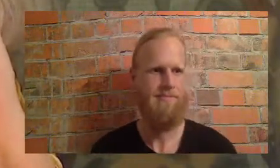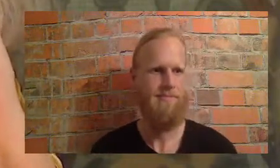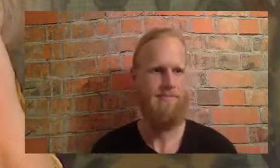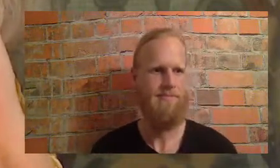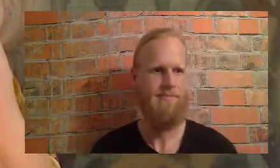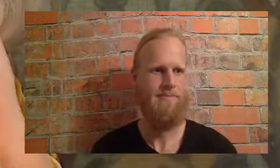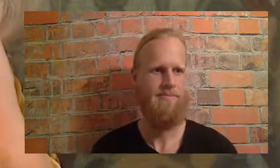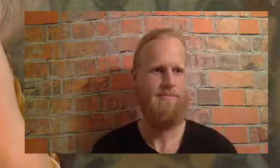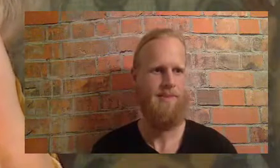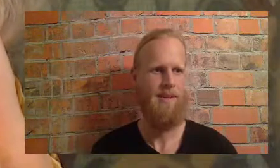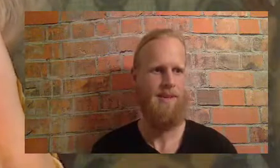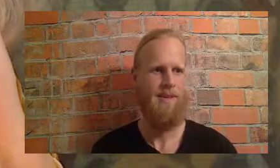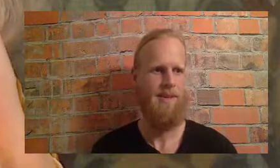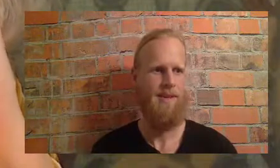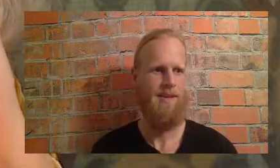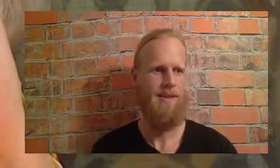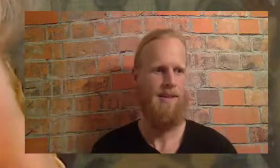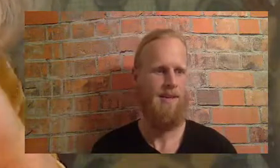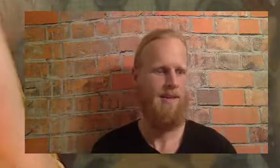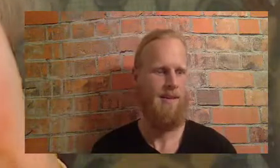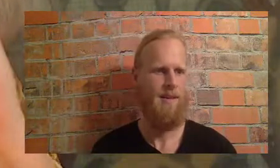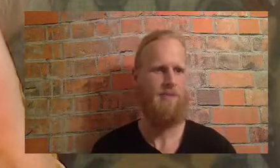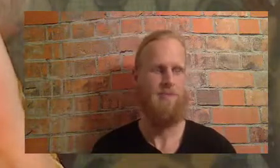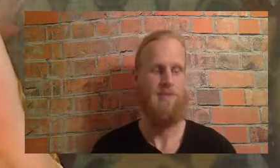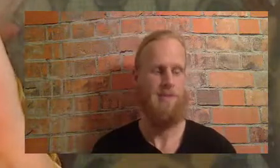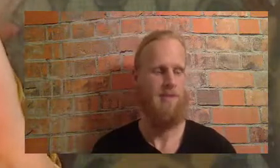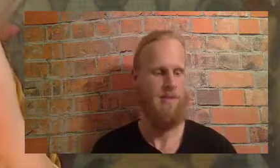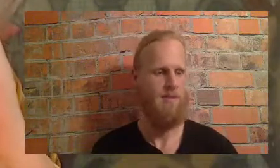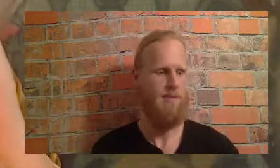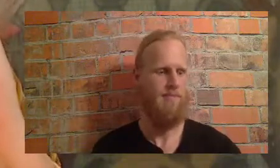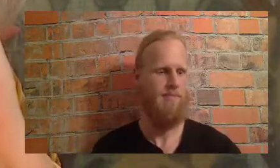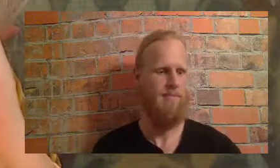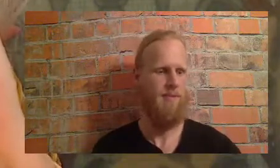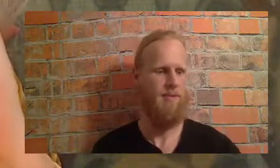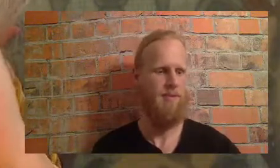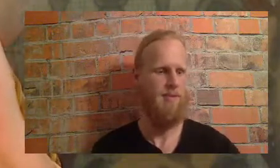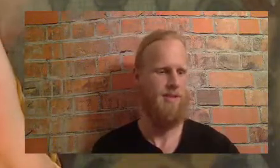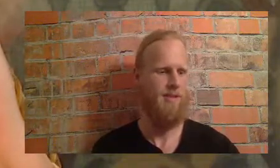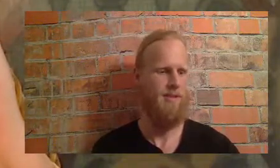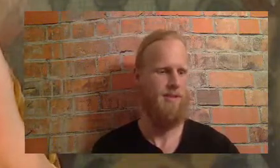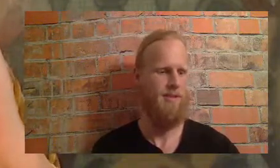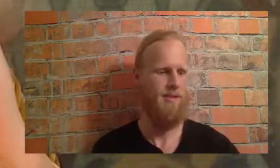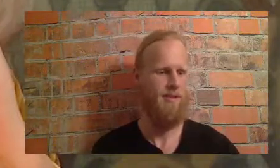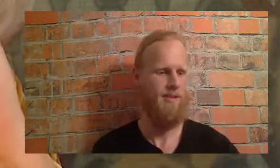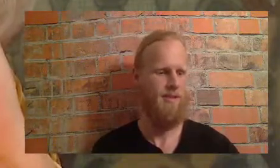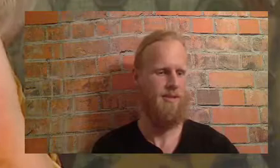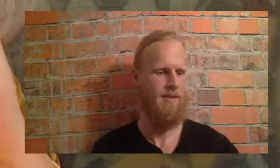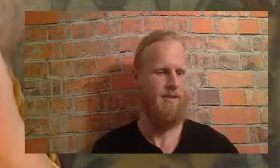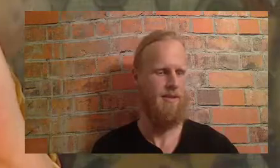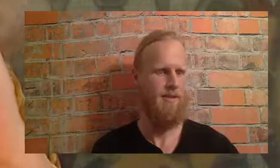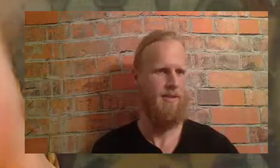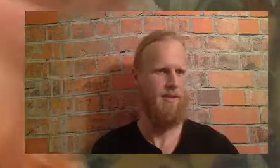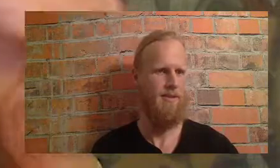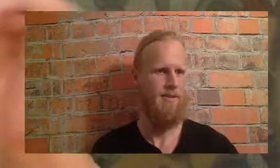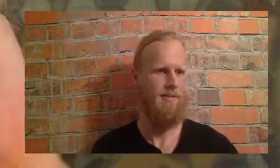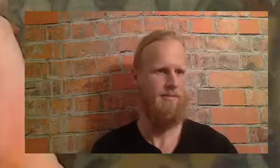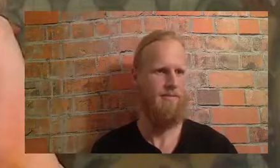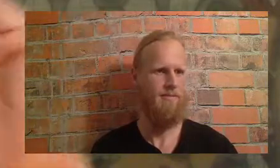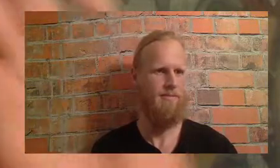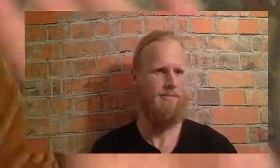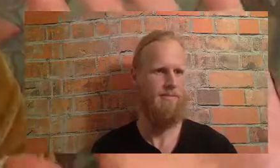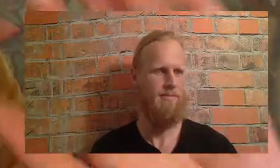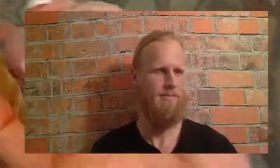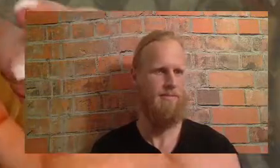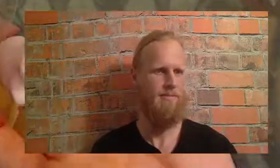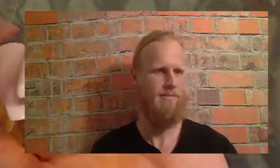Wow. Mark D coming in with Lindsay. Hi, Lindsay's having a tapping party here in Austin as well. And I'll just say